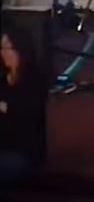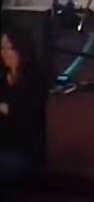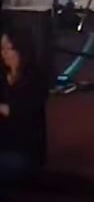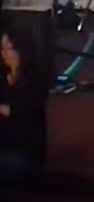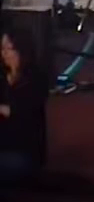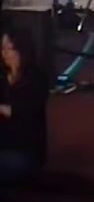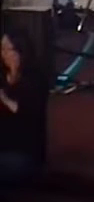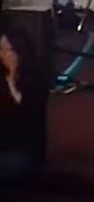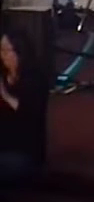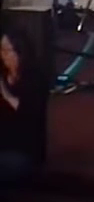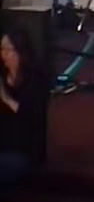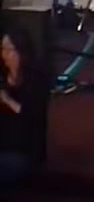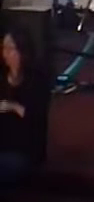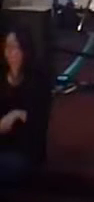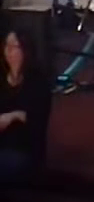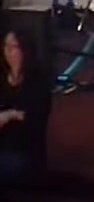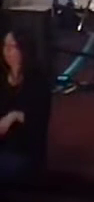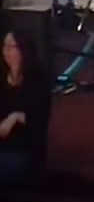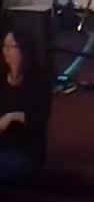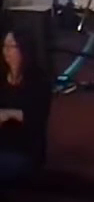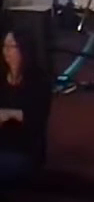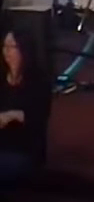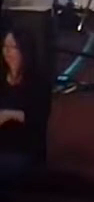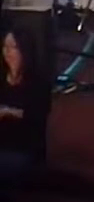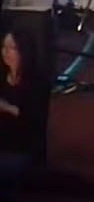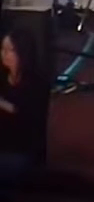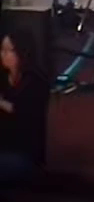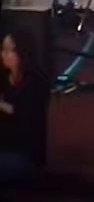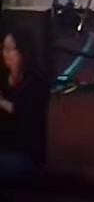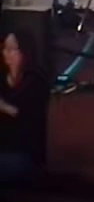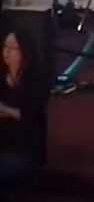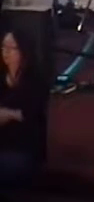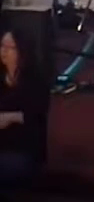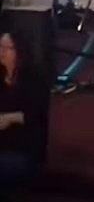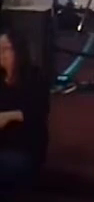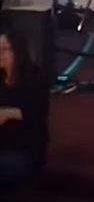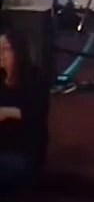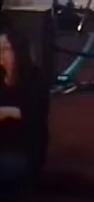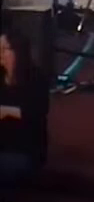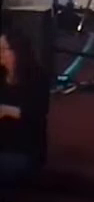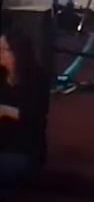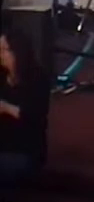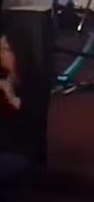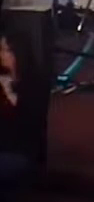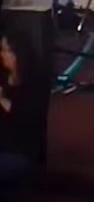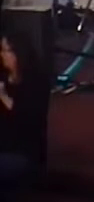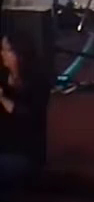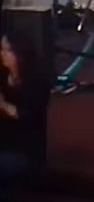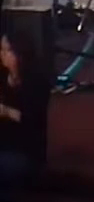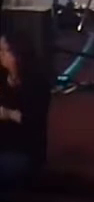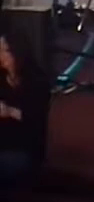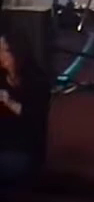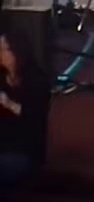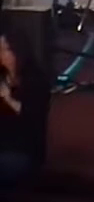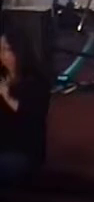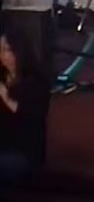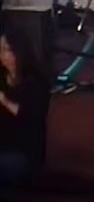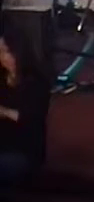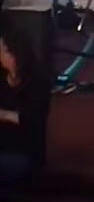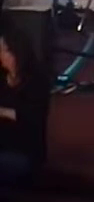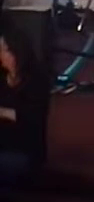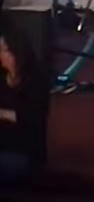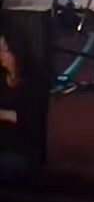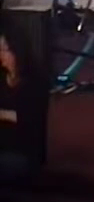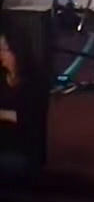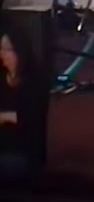sex, idol worship, false teaching, false preaching. It really became an egocentric type of nation. This